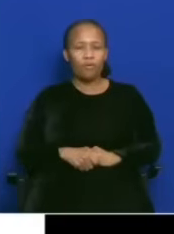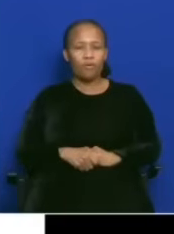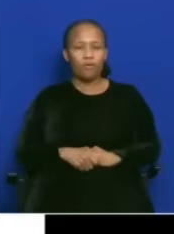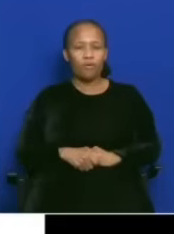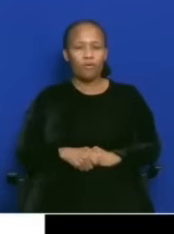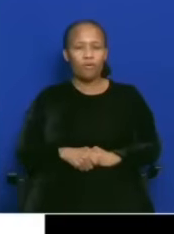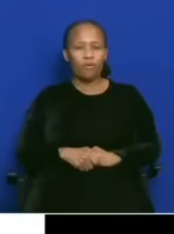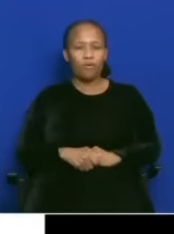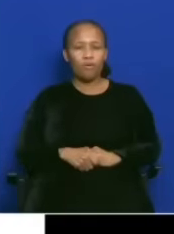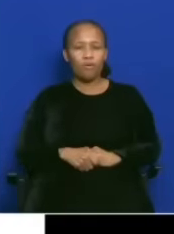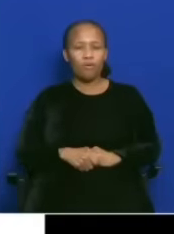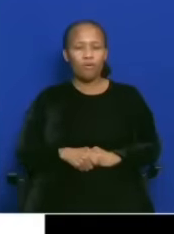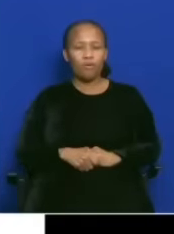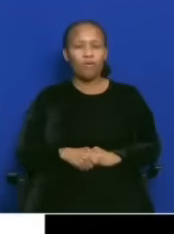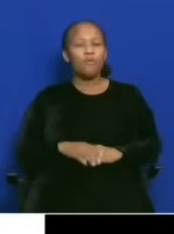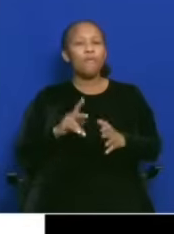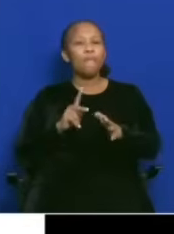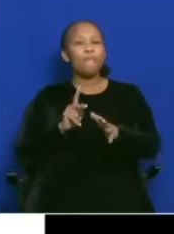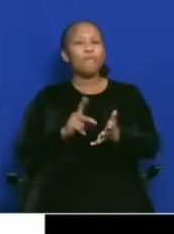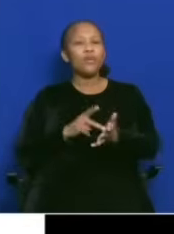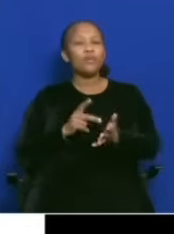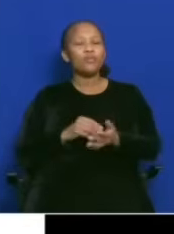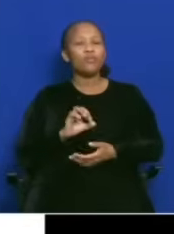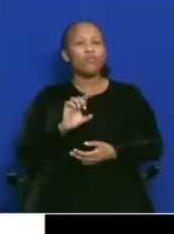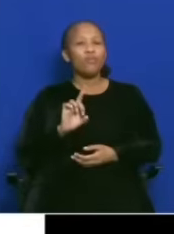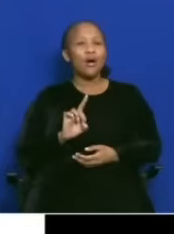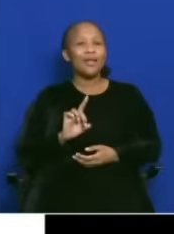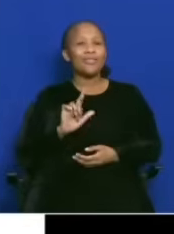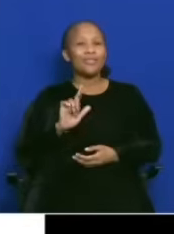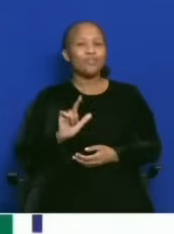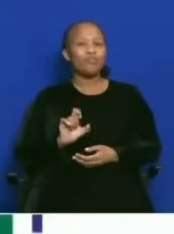On page 1724,